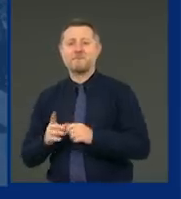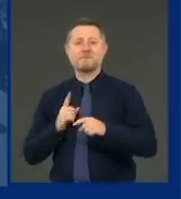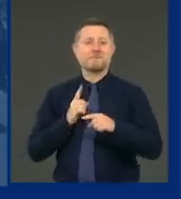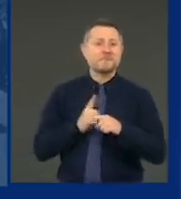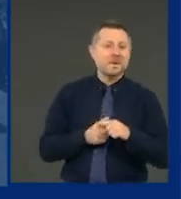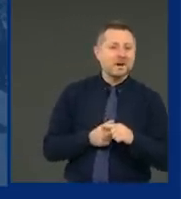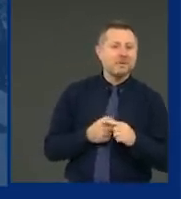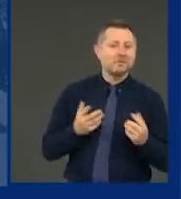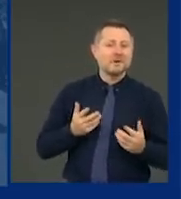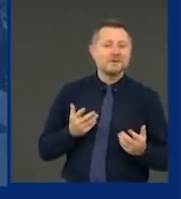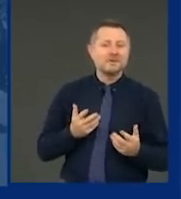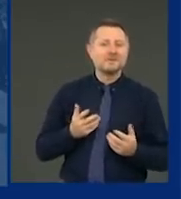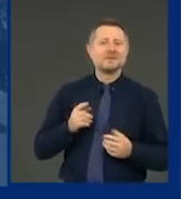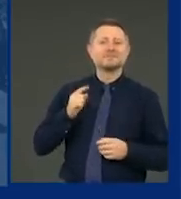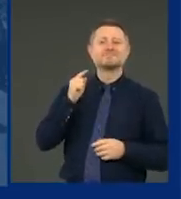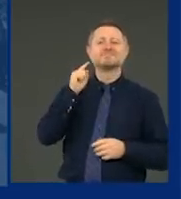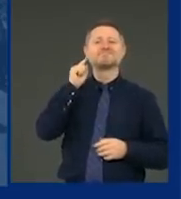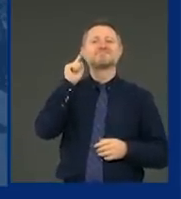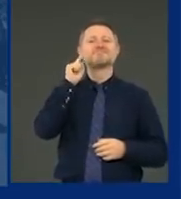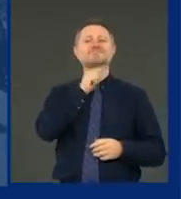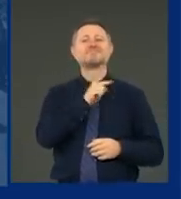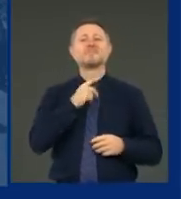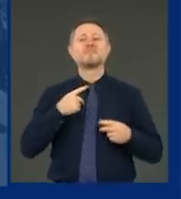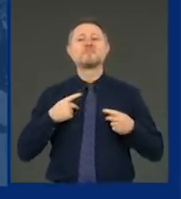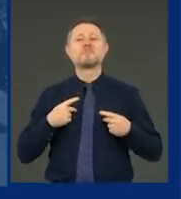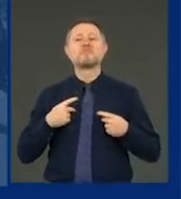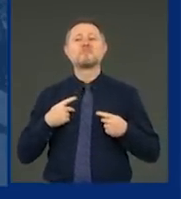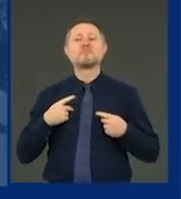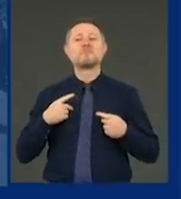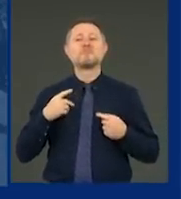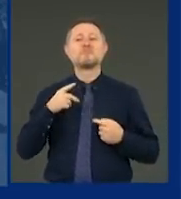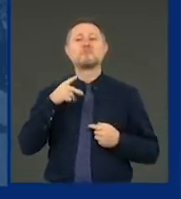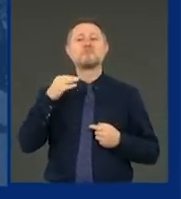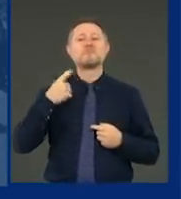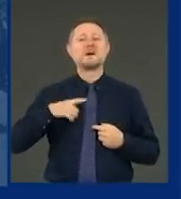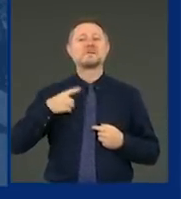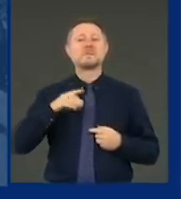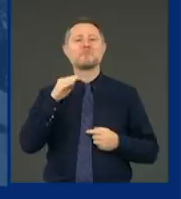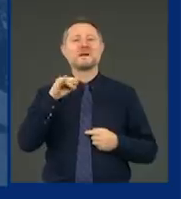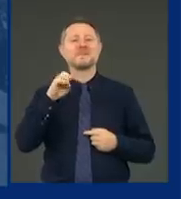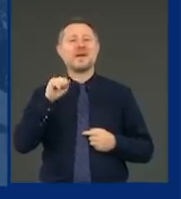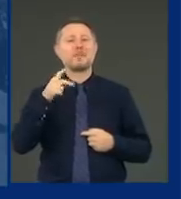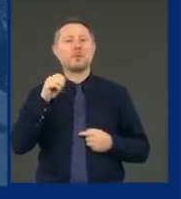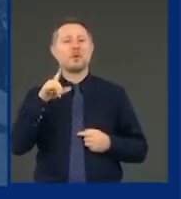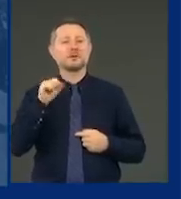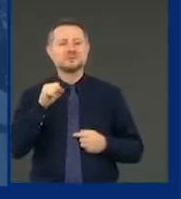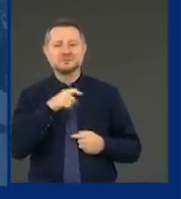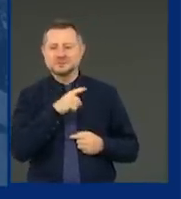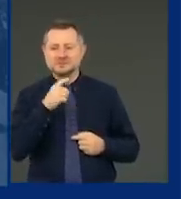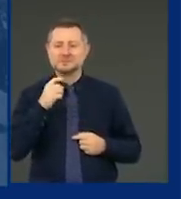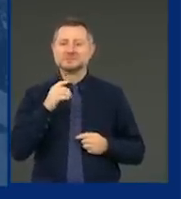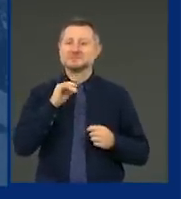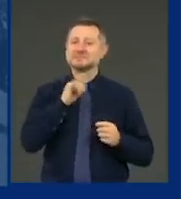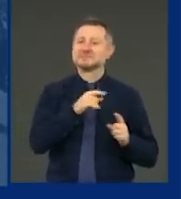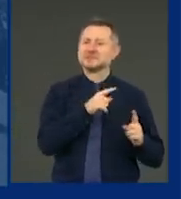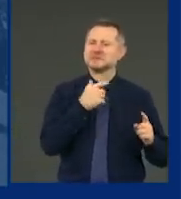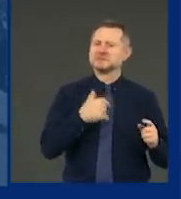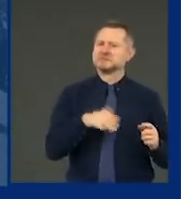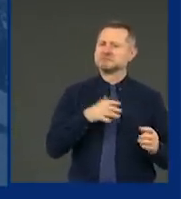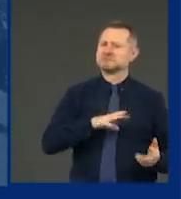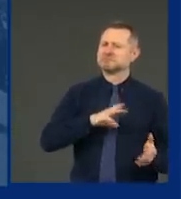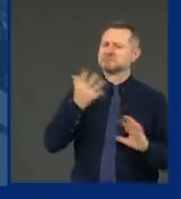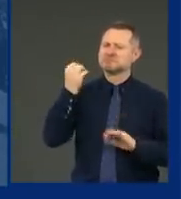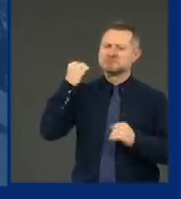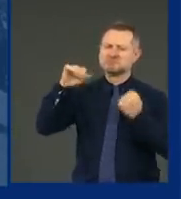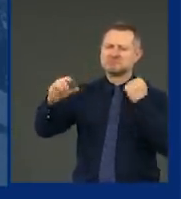in Minneapolis with the racial unrest around the George Floyd death.